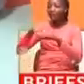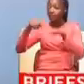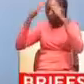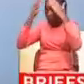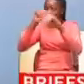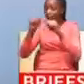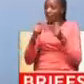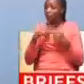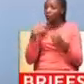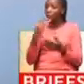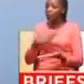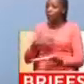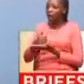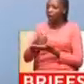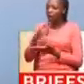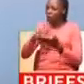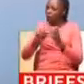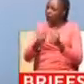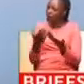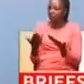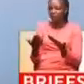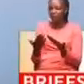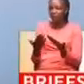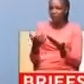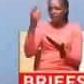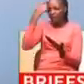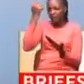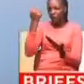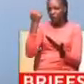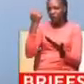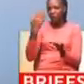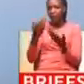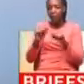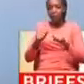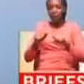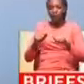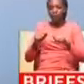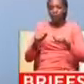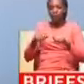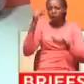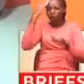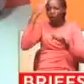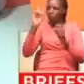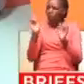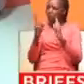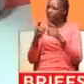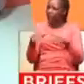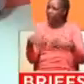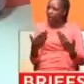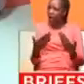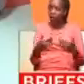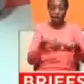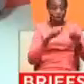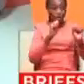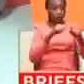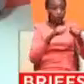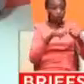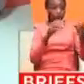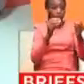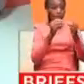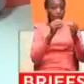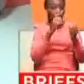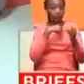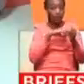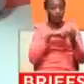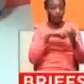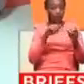you're helping, what exactly happens? How can someone access that deliverance? Sure, they can reach out to us. They can feel